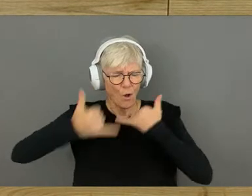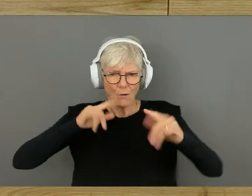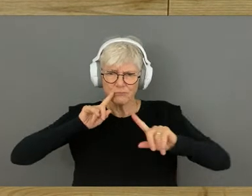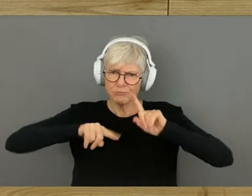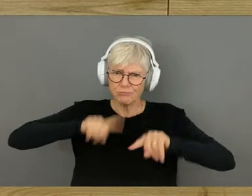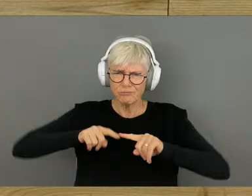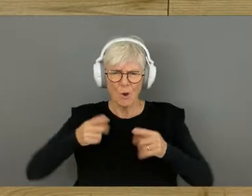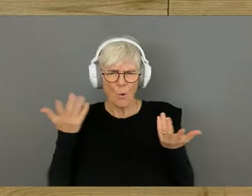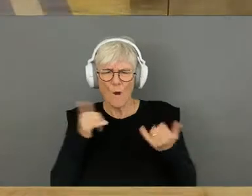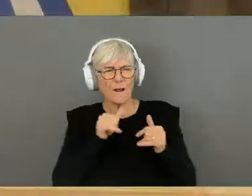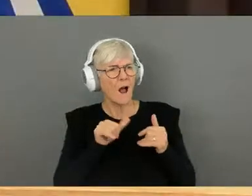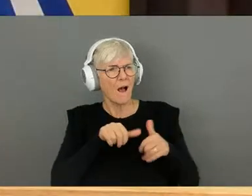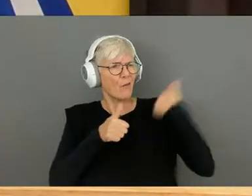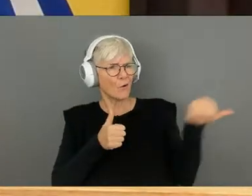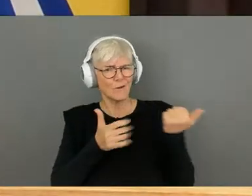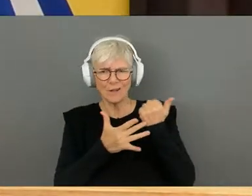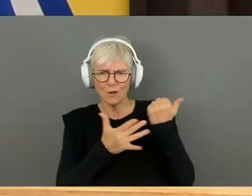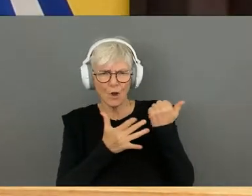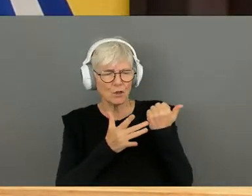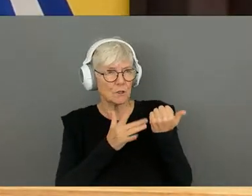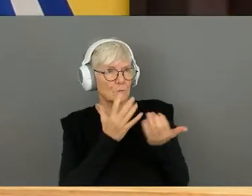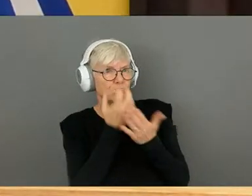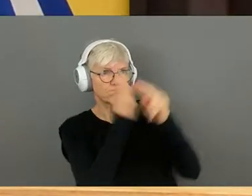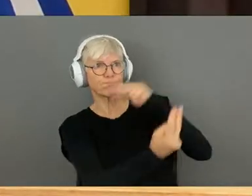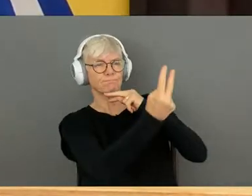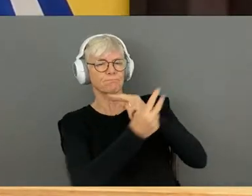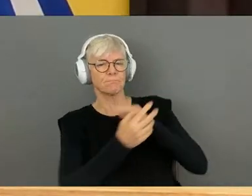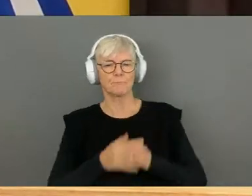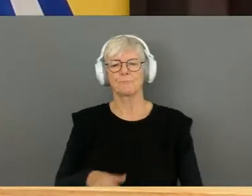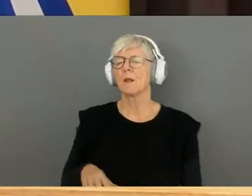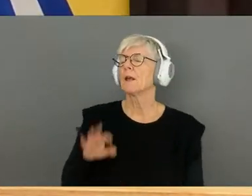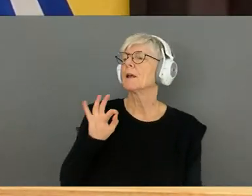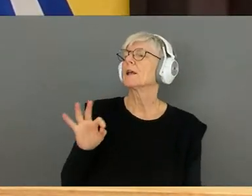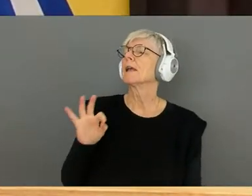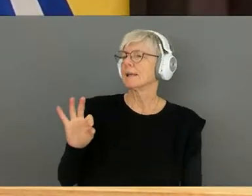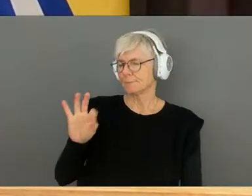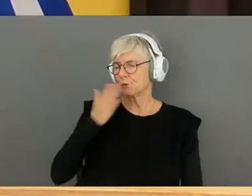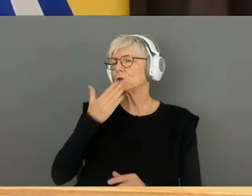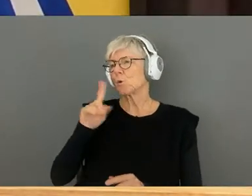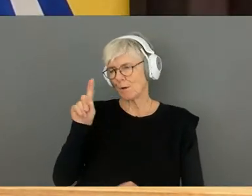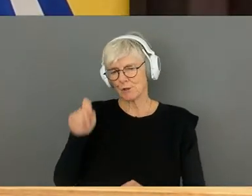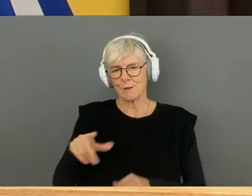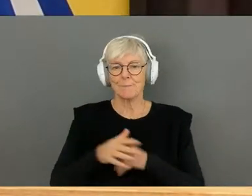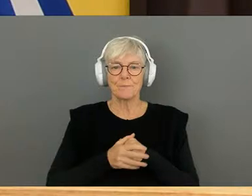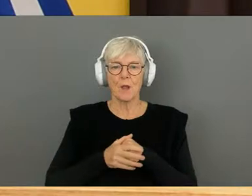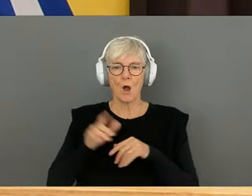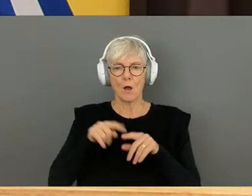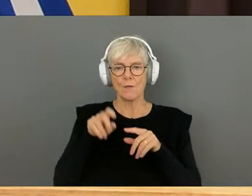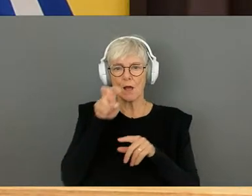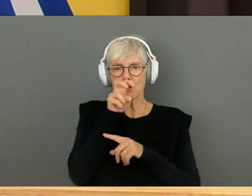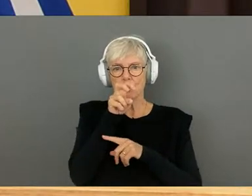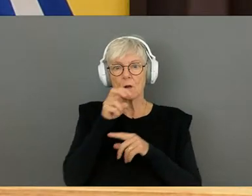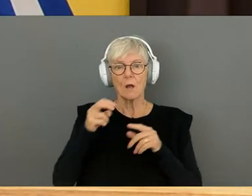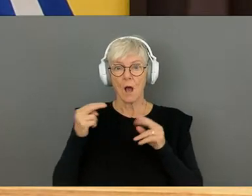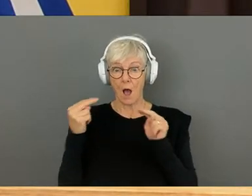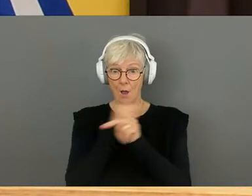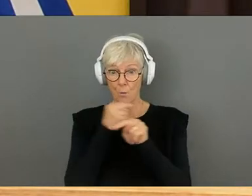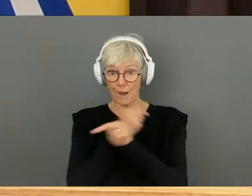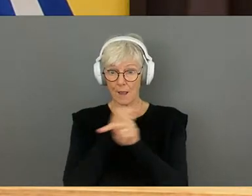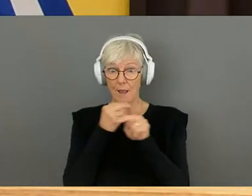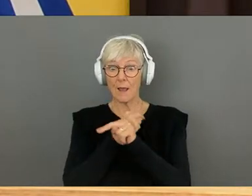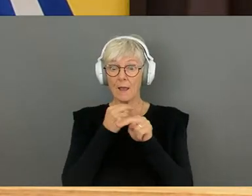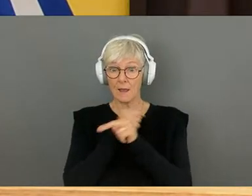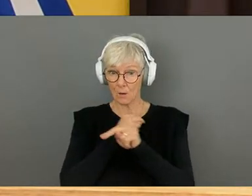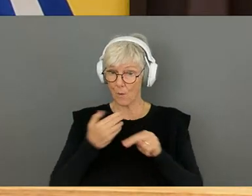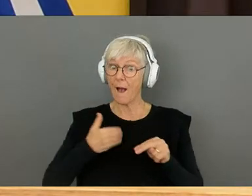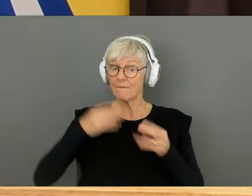question, actually. We actually do, so on our transmission line, it's a little bit different. So those Trans-Canada highways, we get information on those. But from a